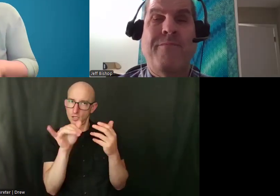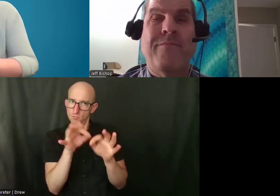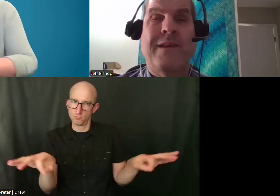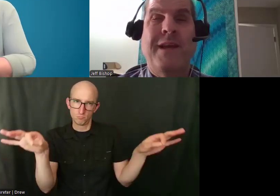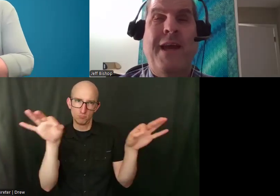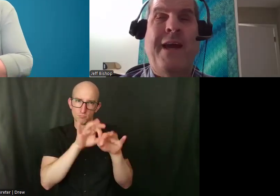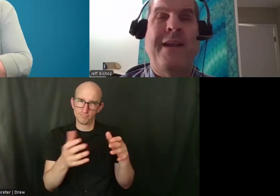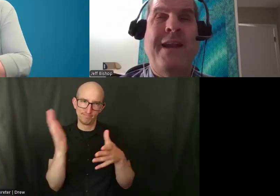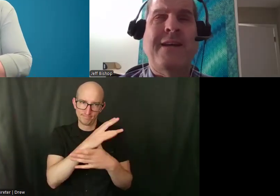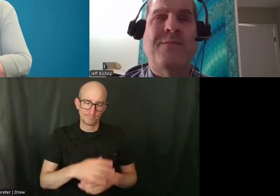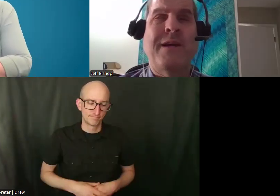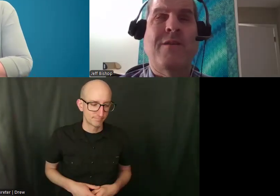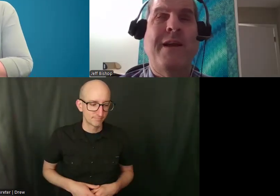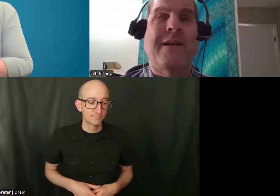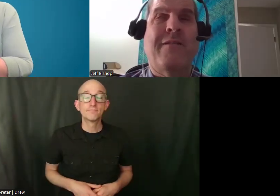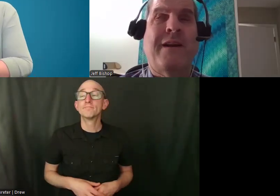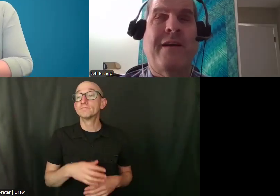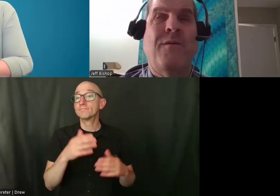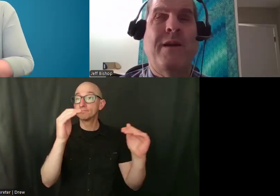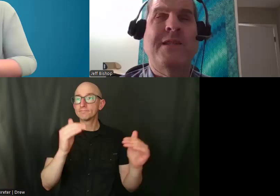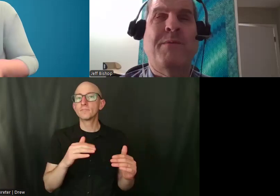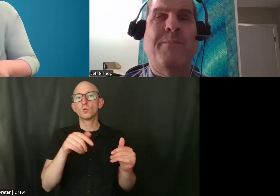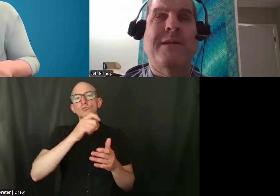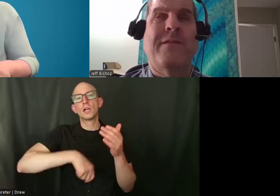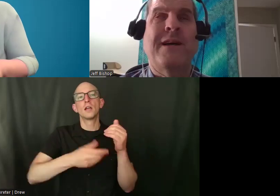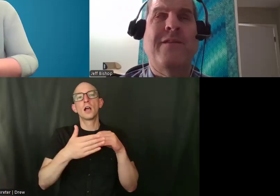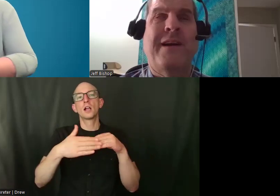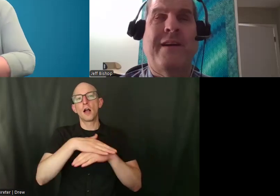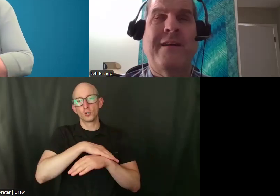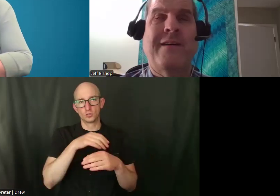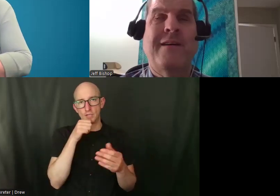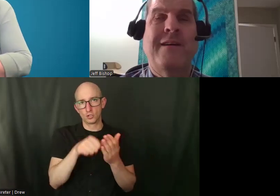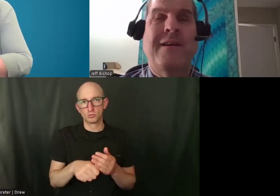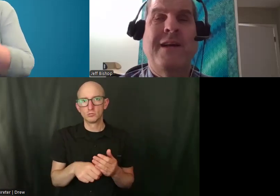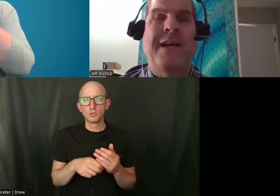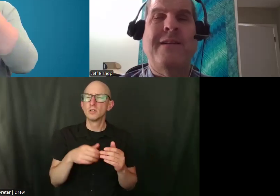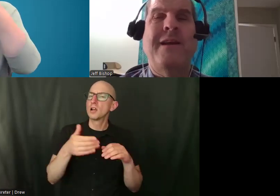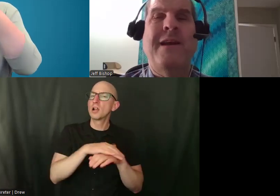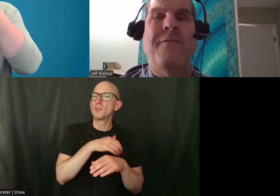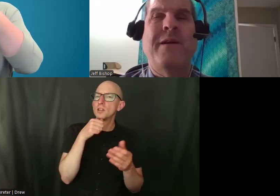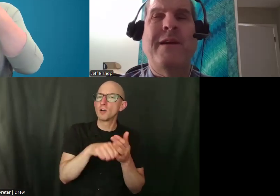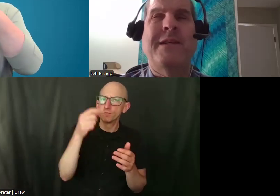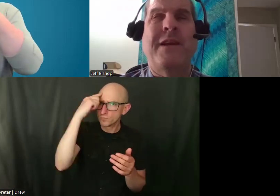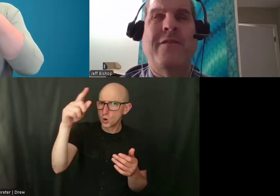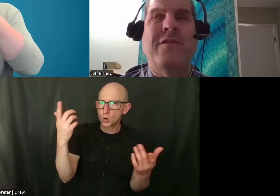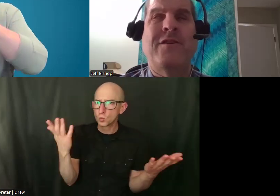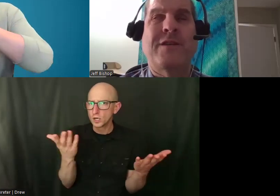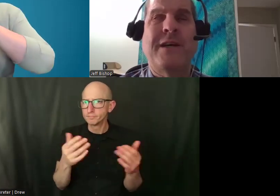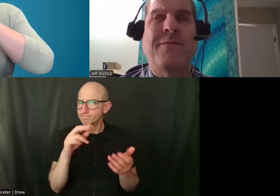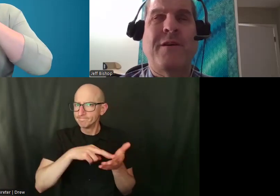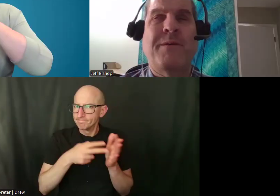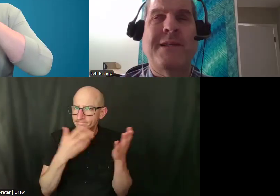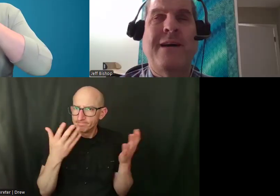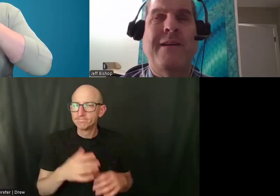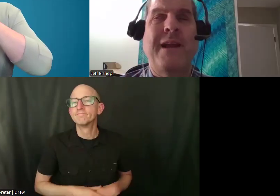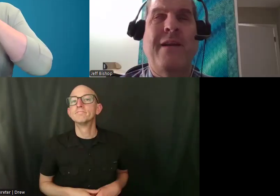Okay. And next, we're going to create a cover letter. Now, what is the purpose of a cover letter? It really is to introduce